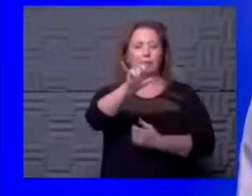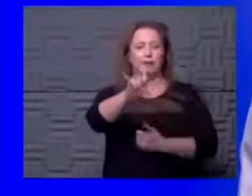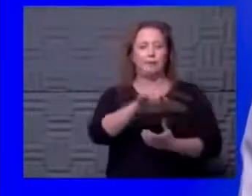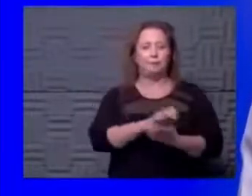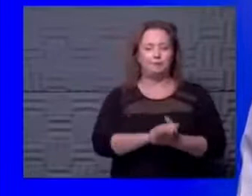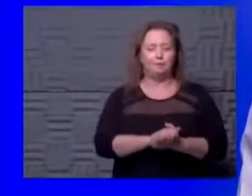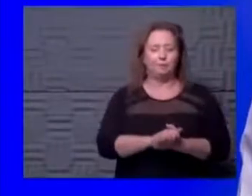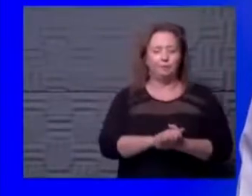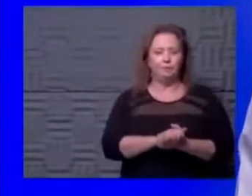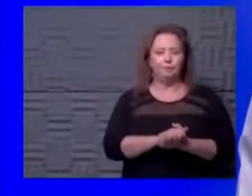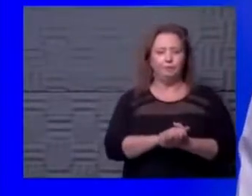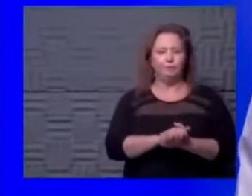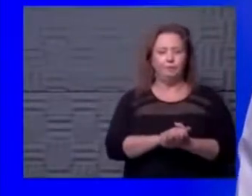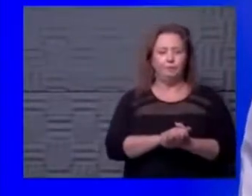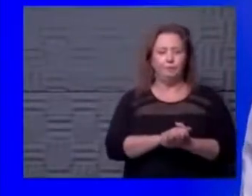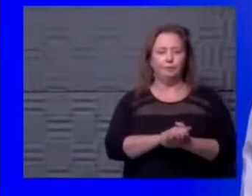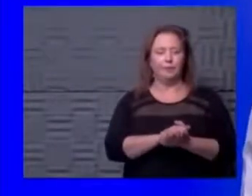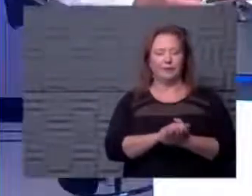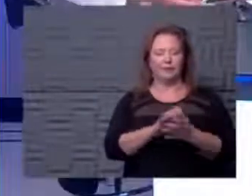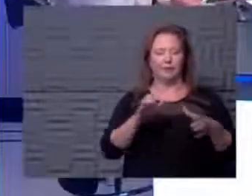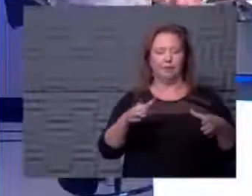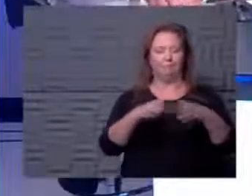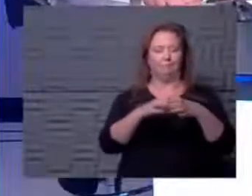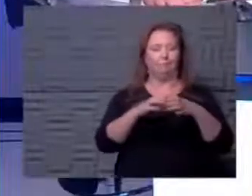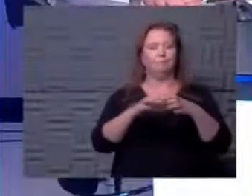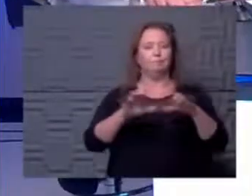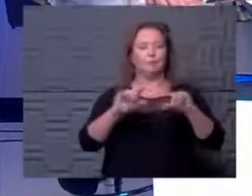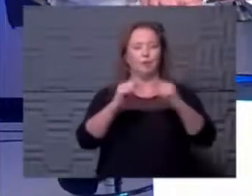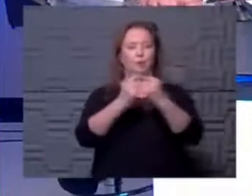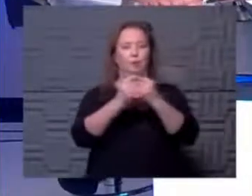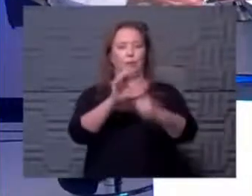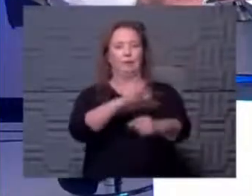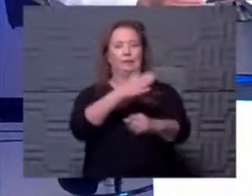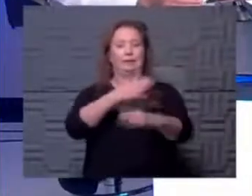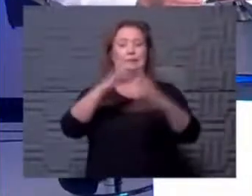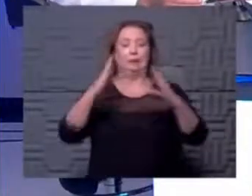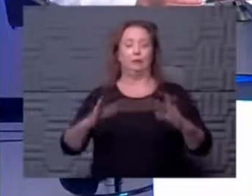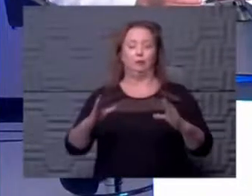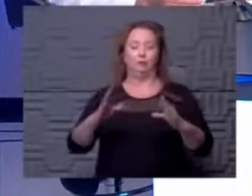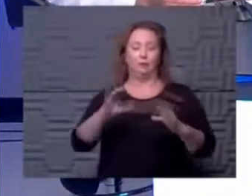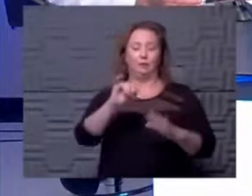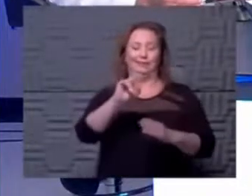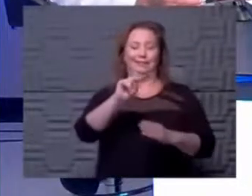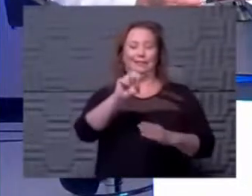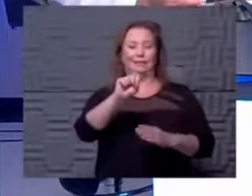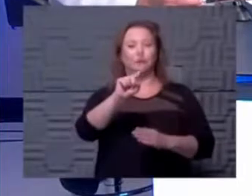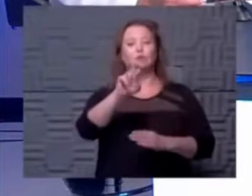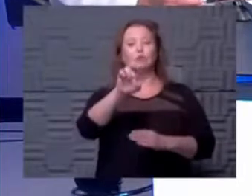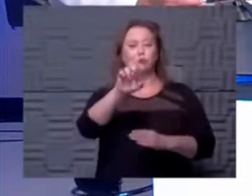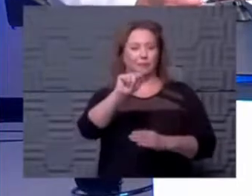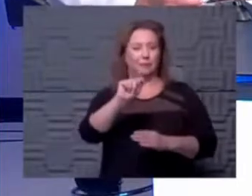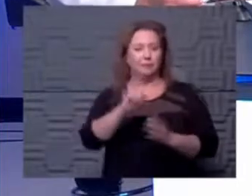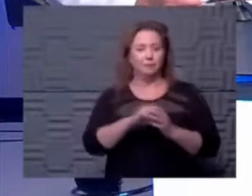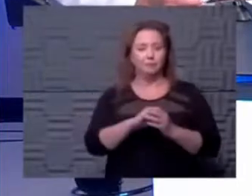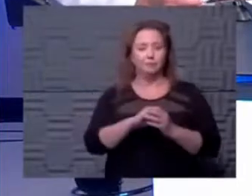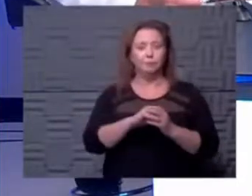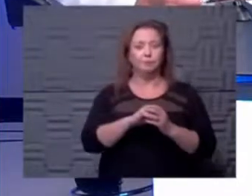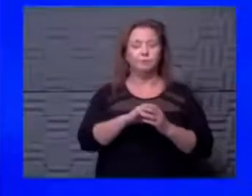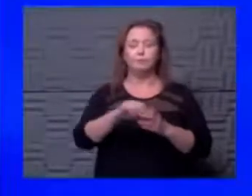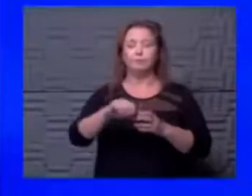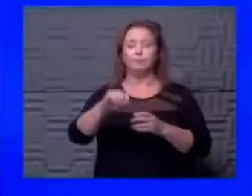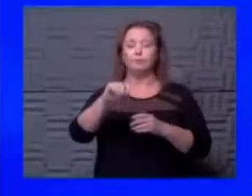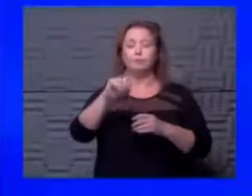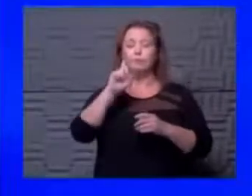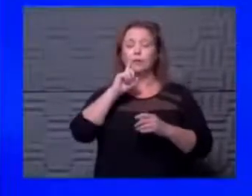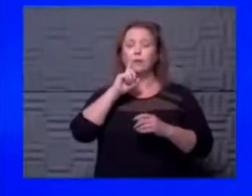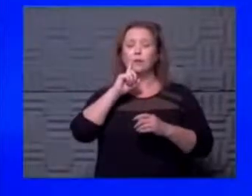that subgroup or that subpopulation, singers and instruments as well. Michaela wants to know